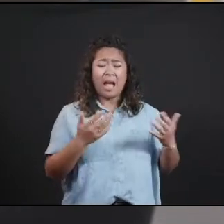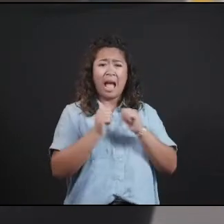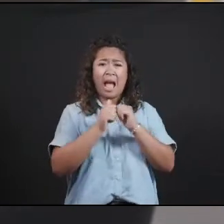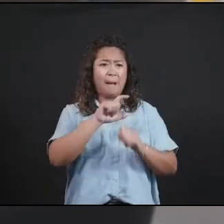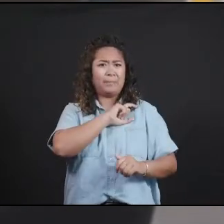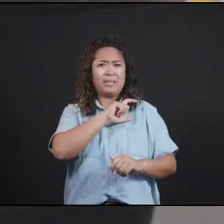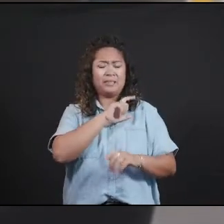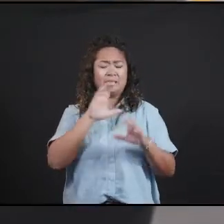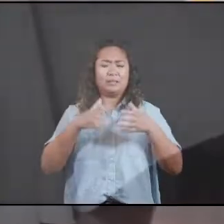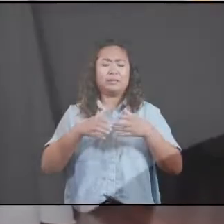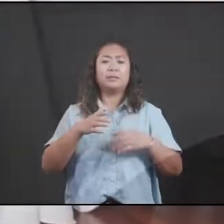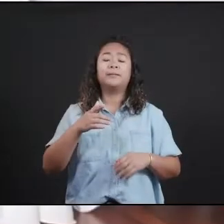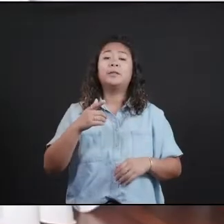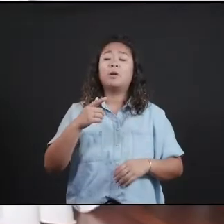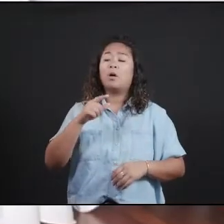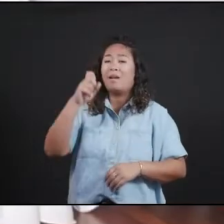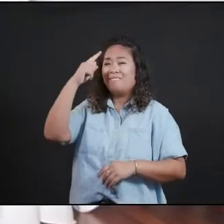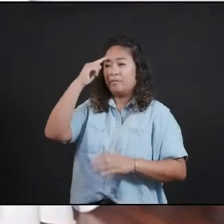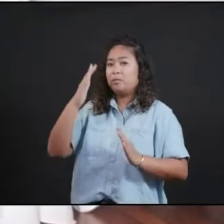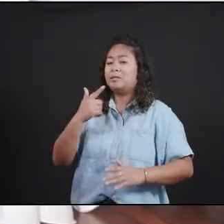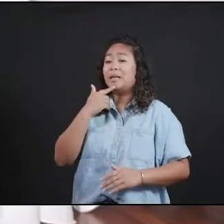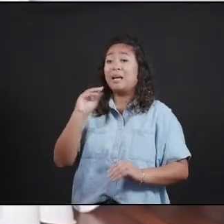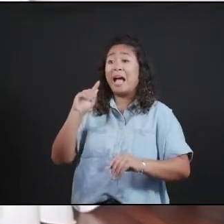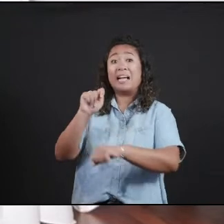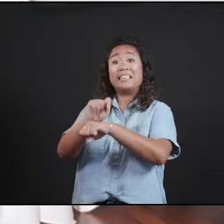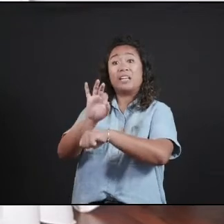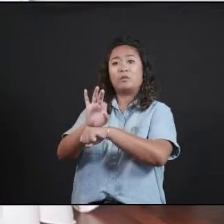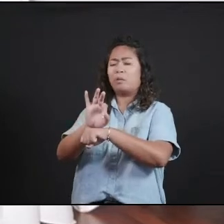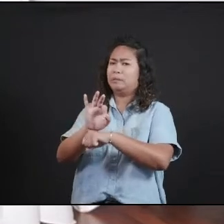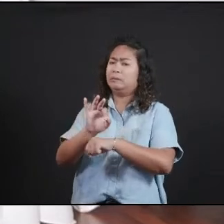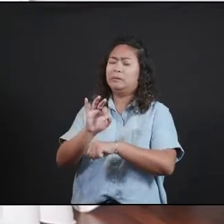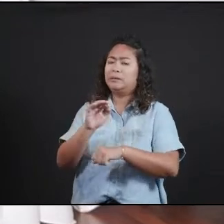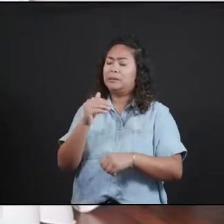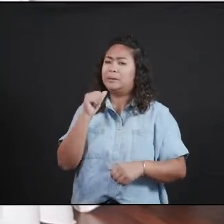received any notification from them otherwise.